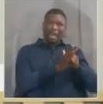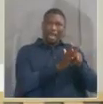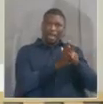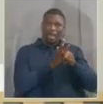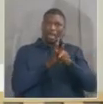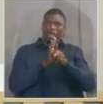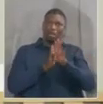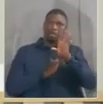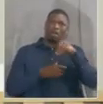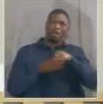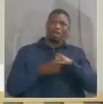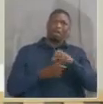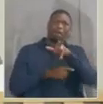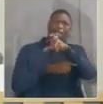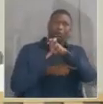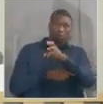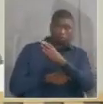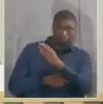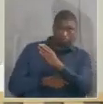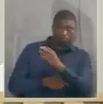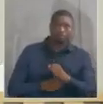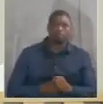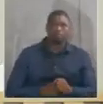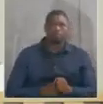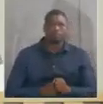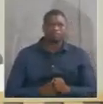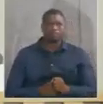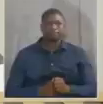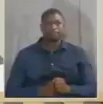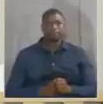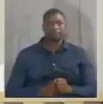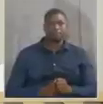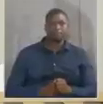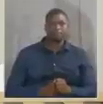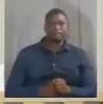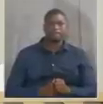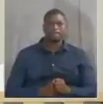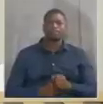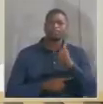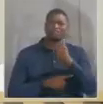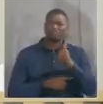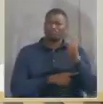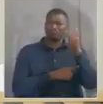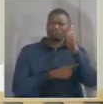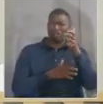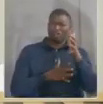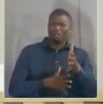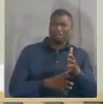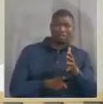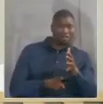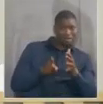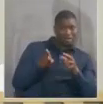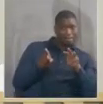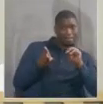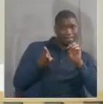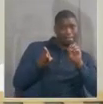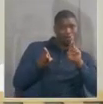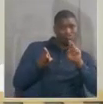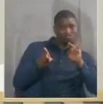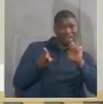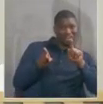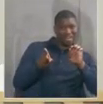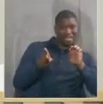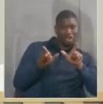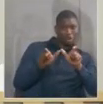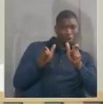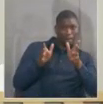the province. General, did the Moerane Commission, did it consider the work of the PKTT